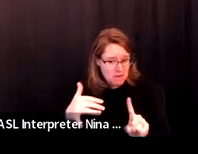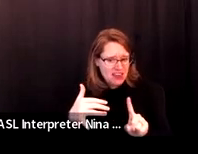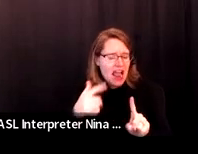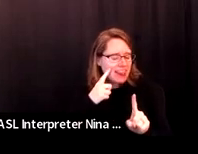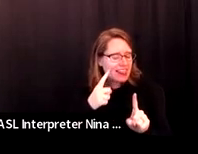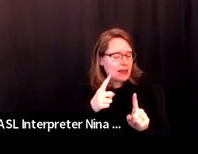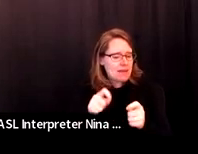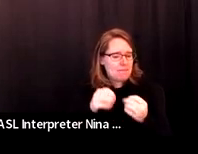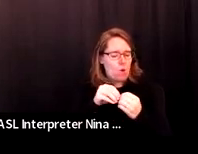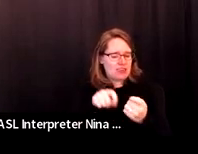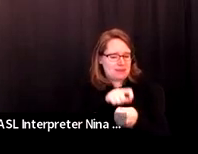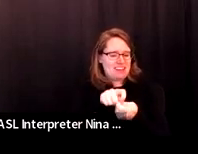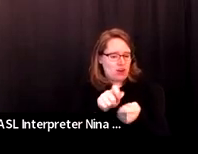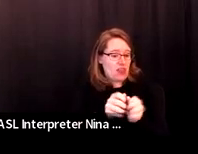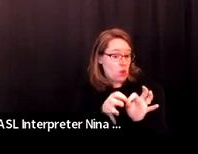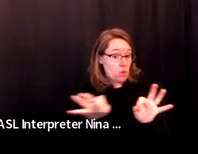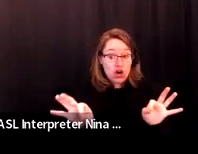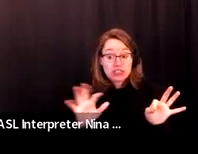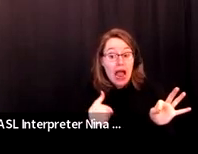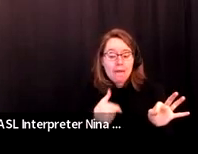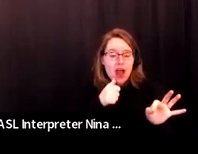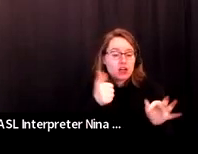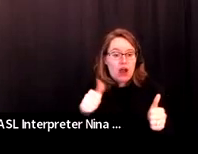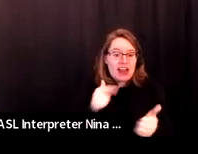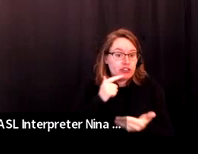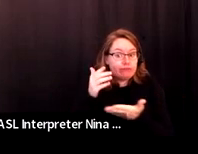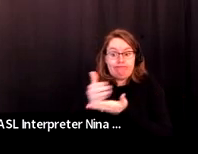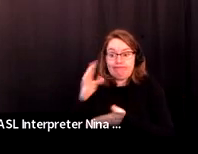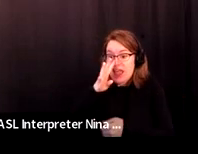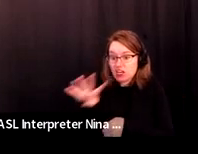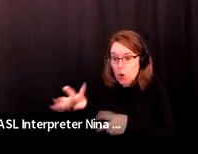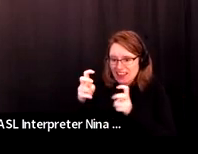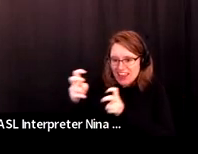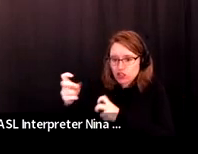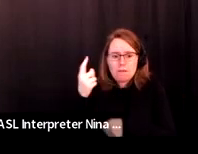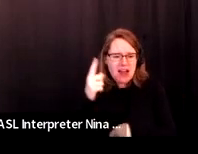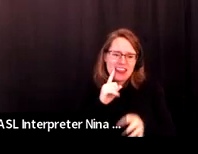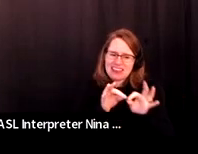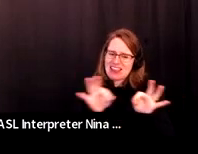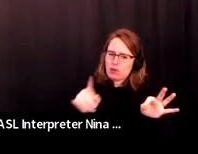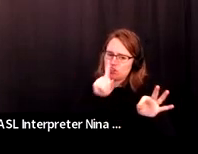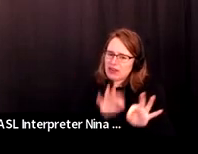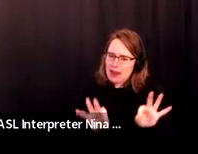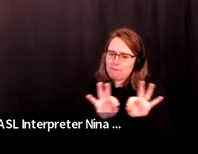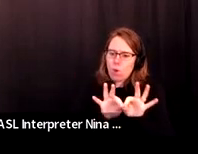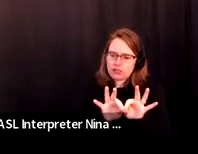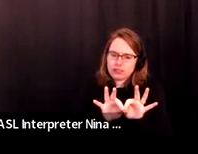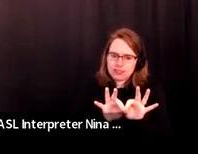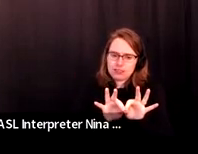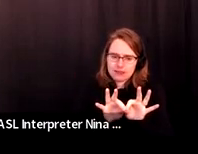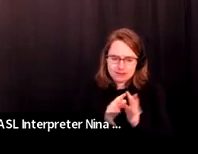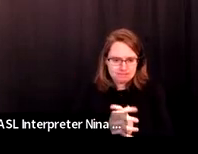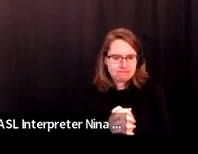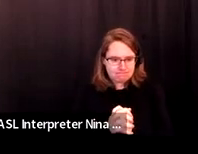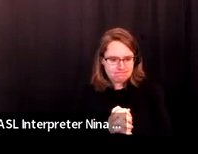I'm not trying to dismiss the entire issue, but I do think words really matter when it comes to something of that nature. And